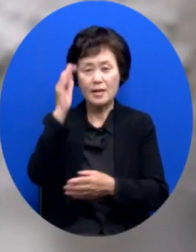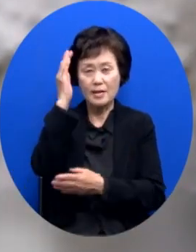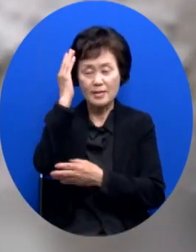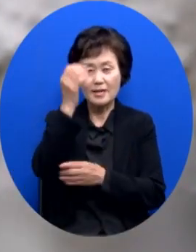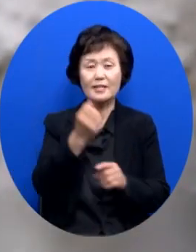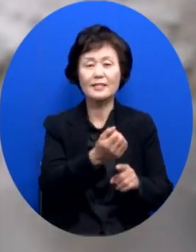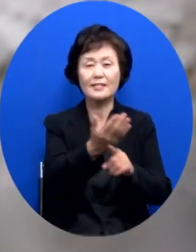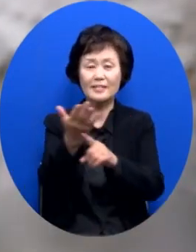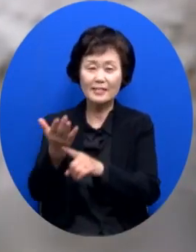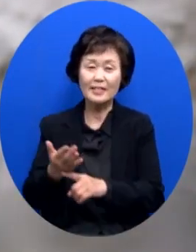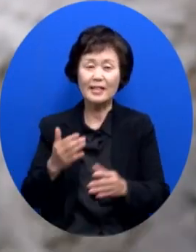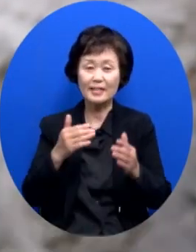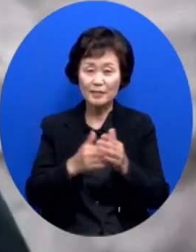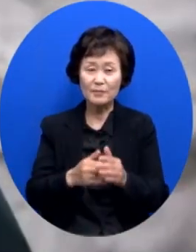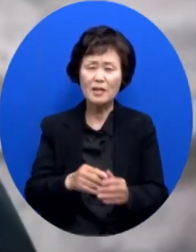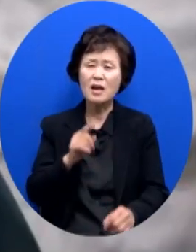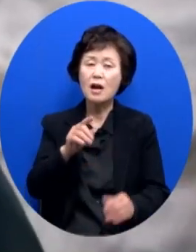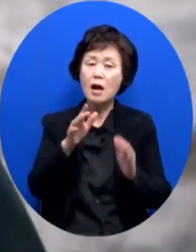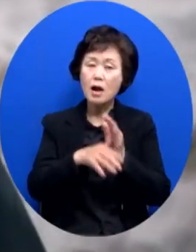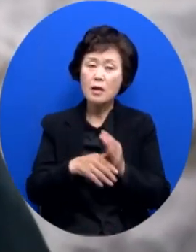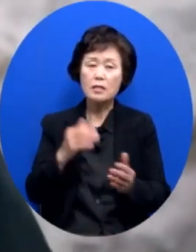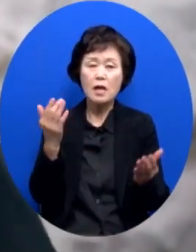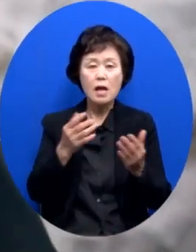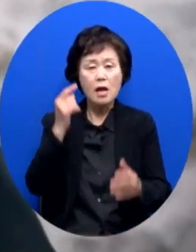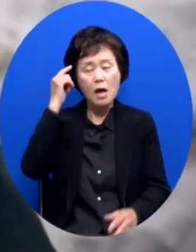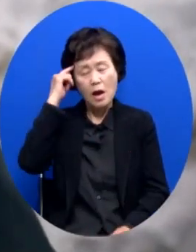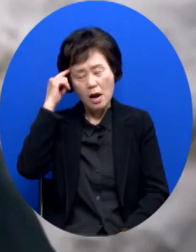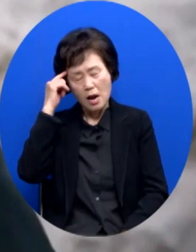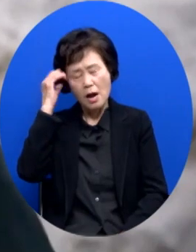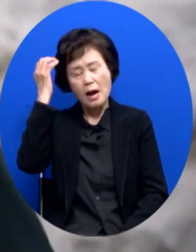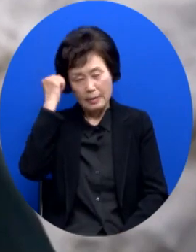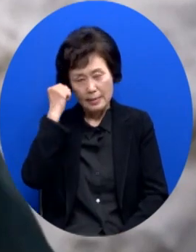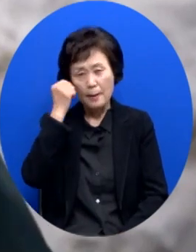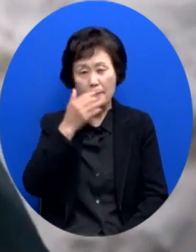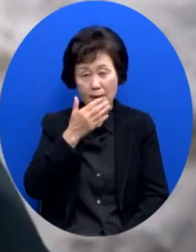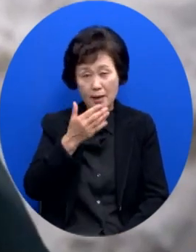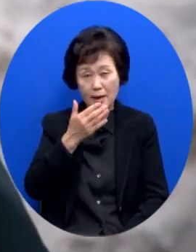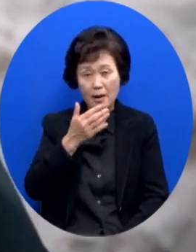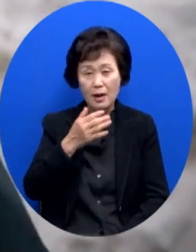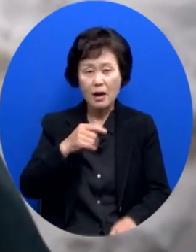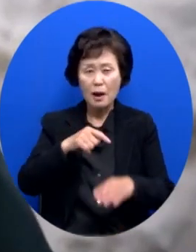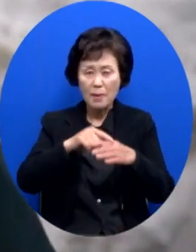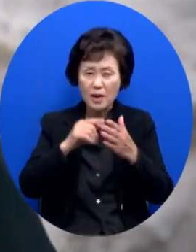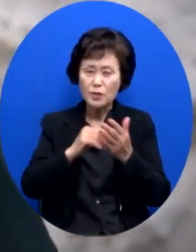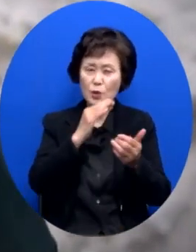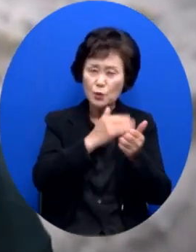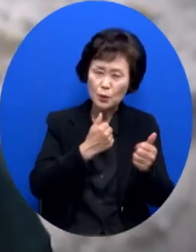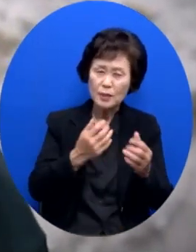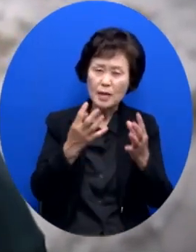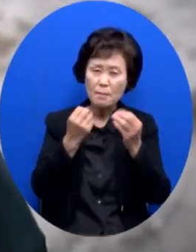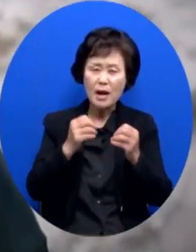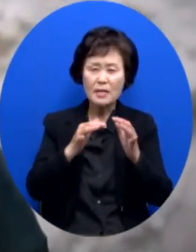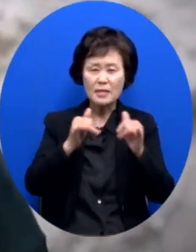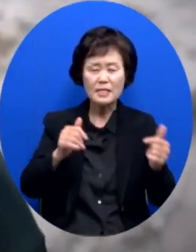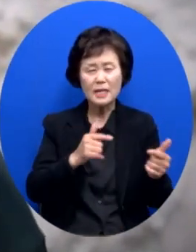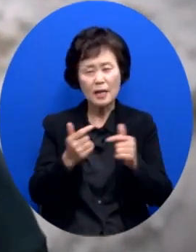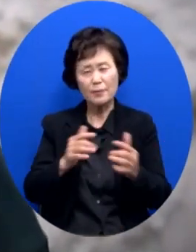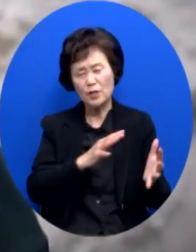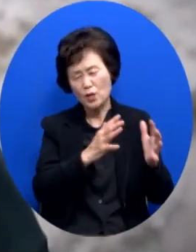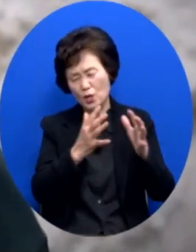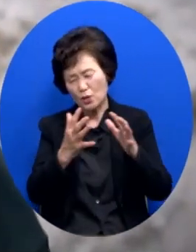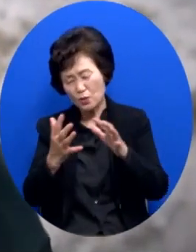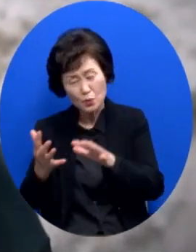I remember everything as if I can see it now. They expelled us from the village, and we went on